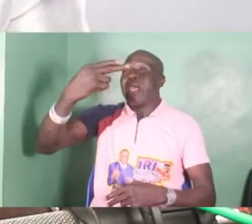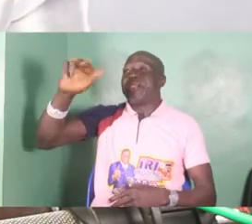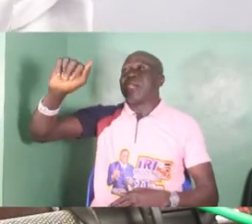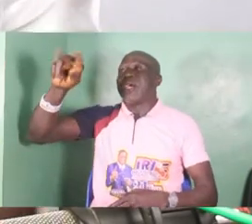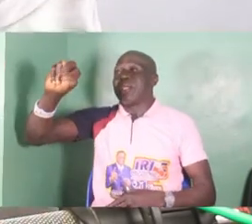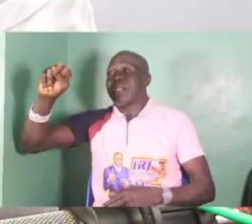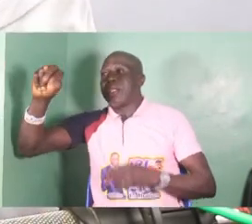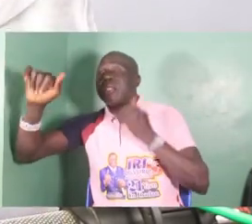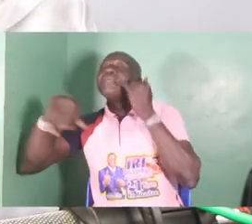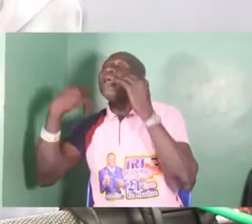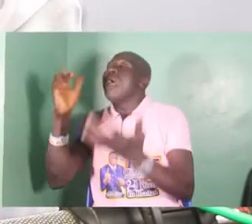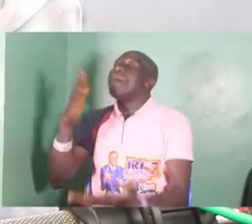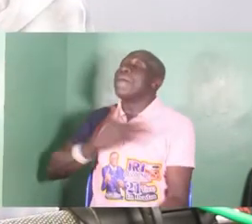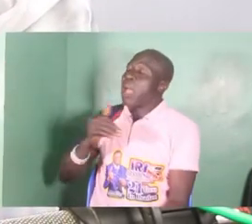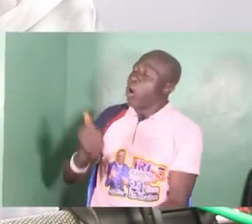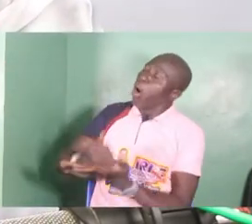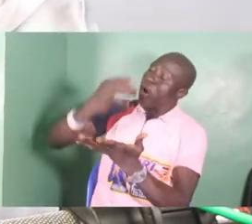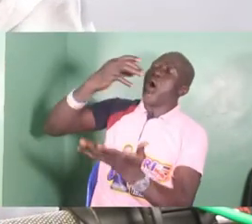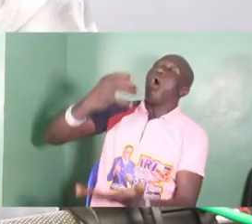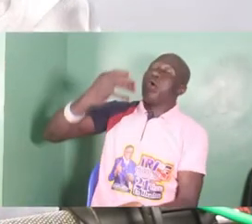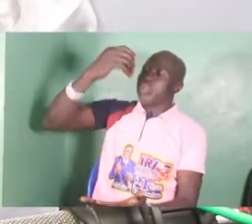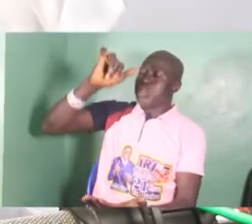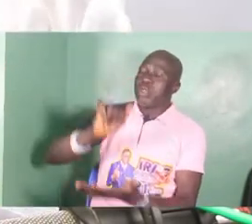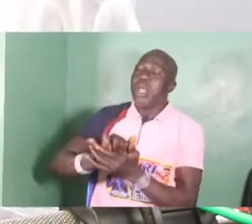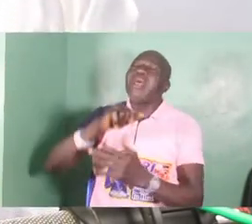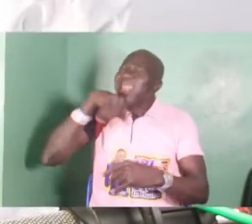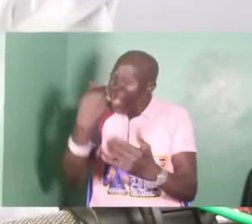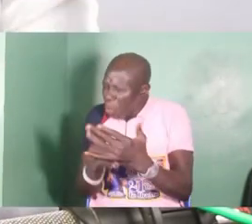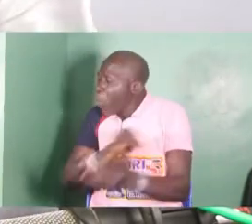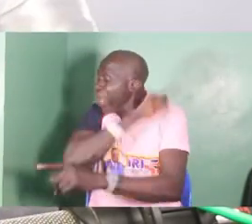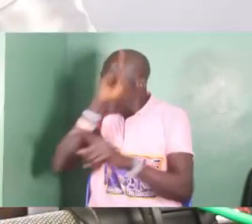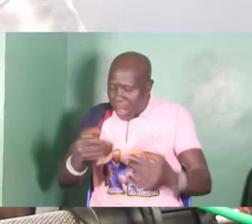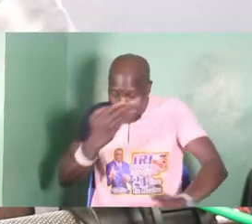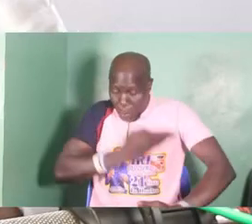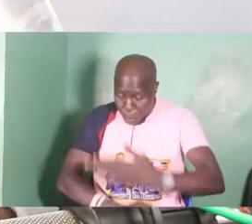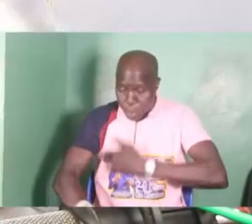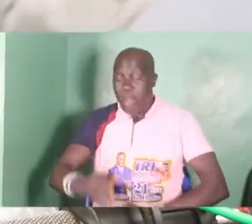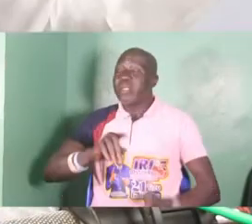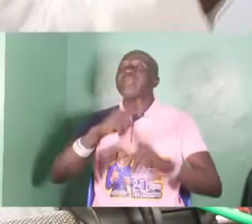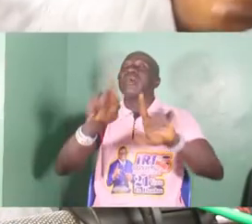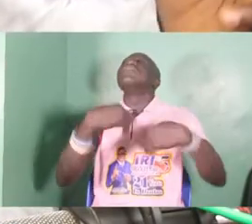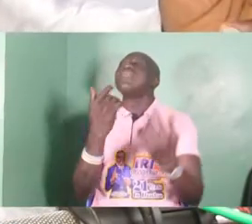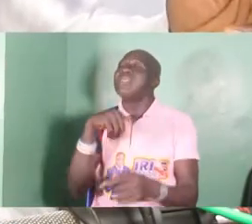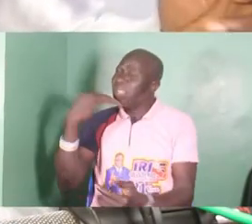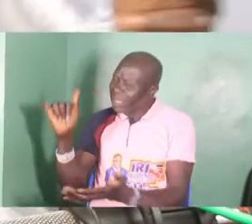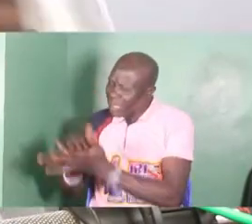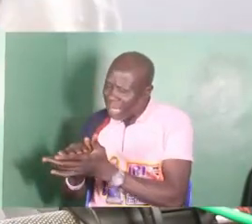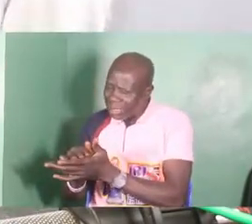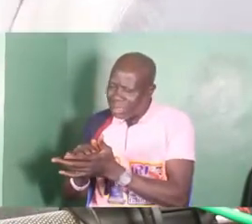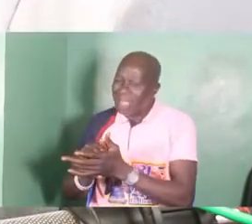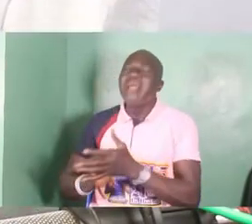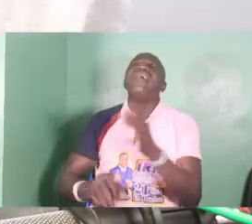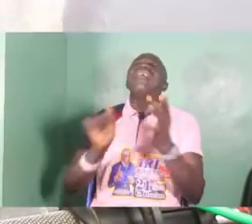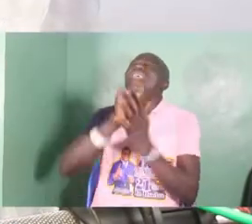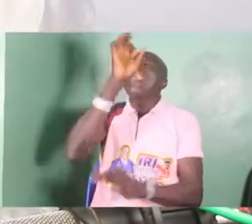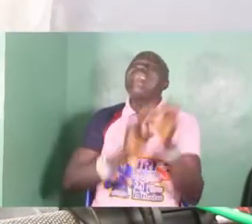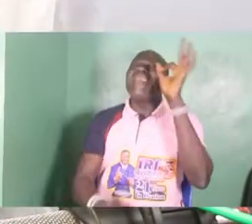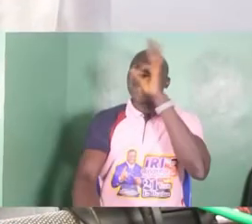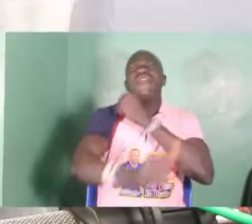And I'm so sensitive. Only a woman that be that. My arm, my heart. But don't be my not so bad. Is when she delivered a baby. Ben, yes. God,